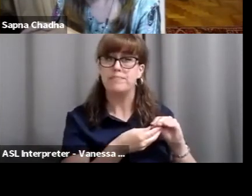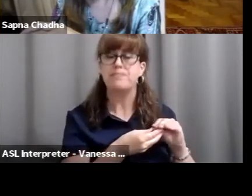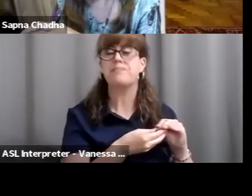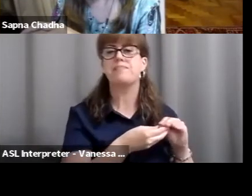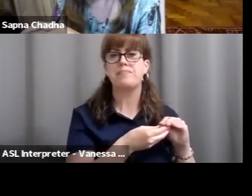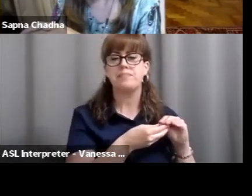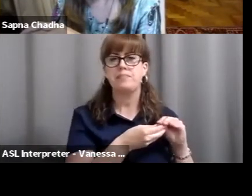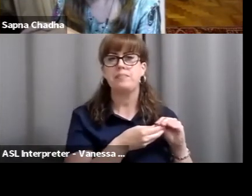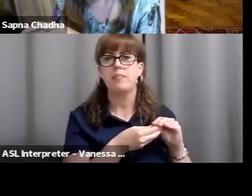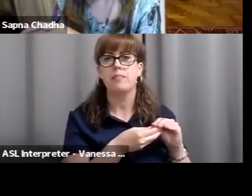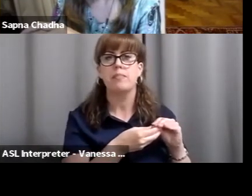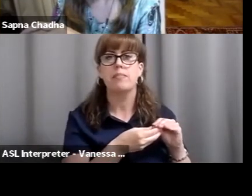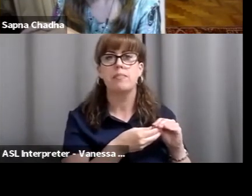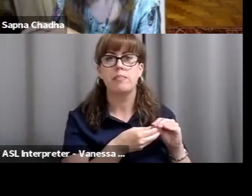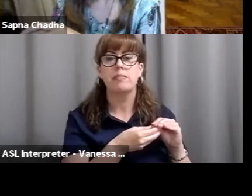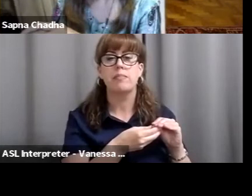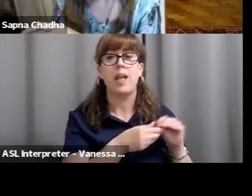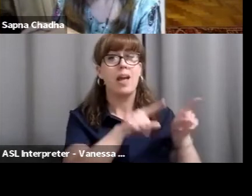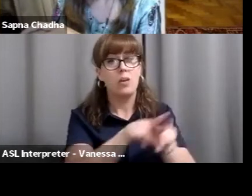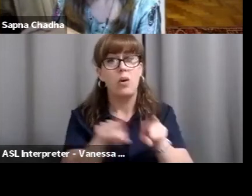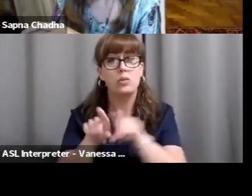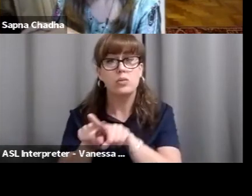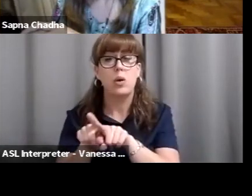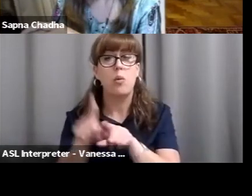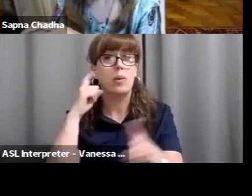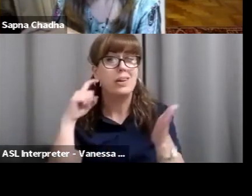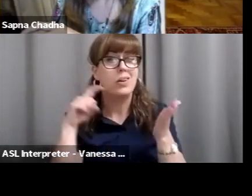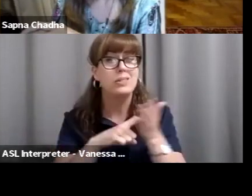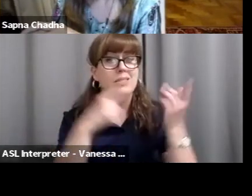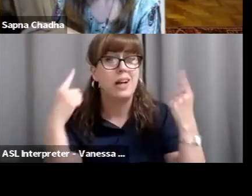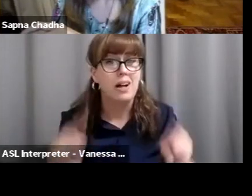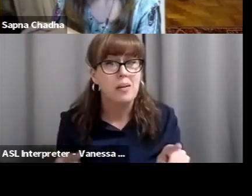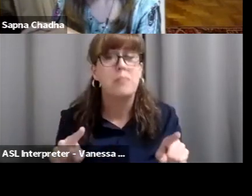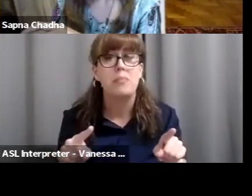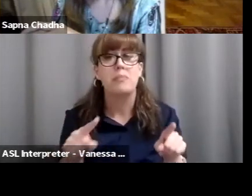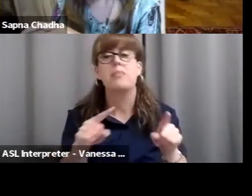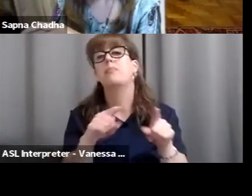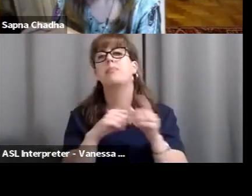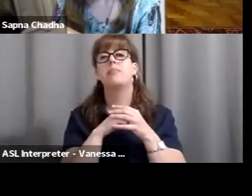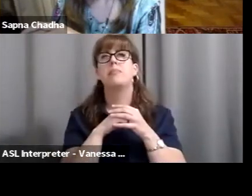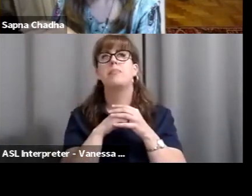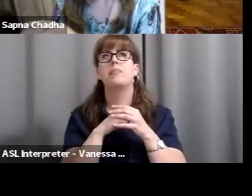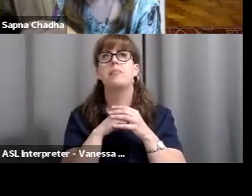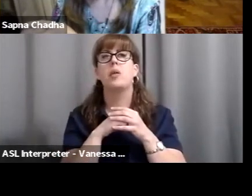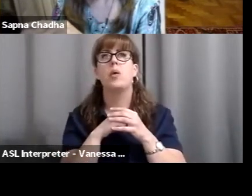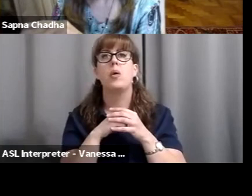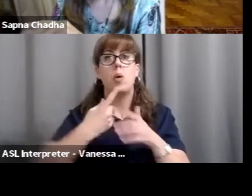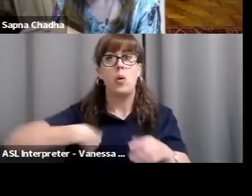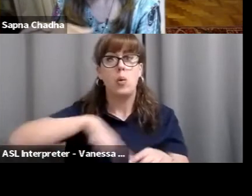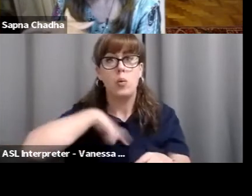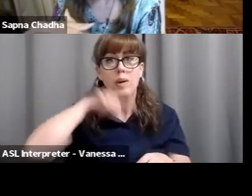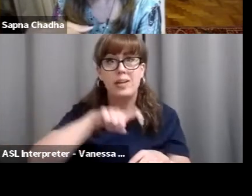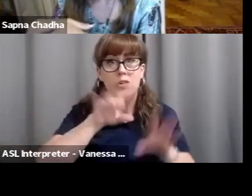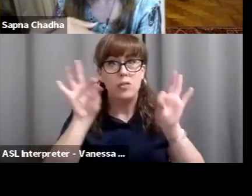What we find actually is that we need to not only find women